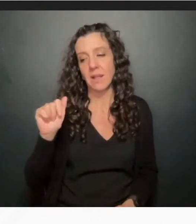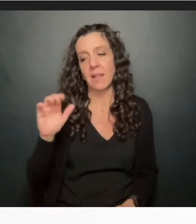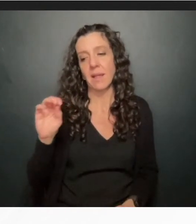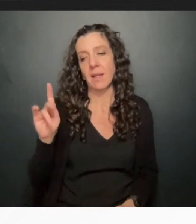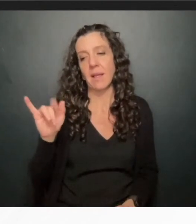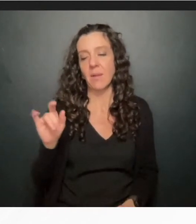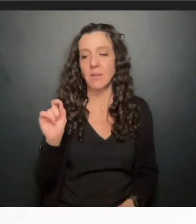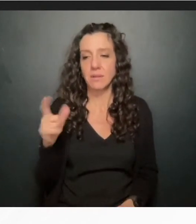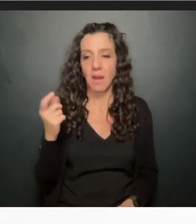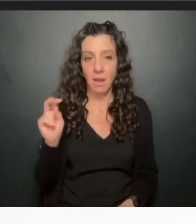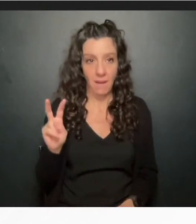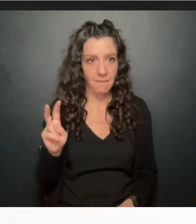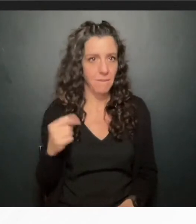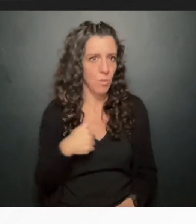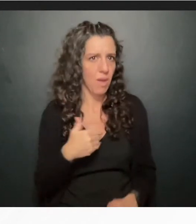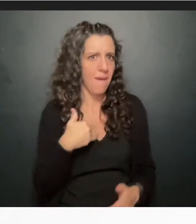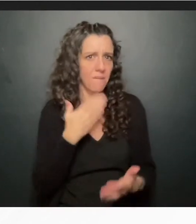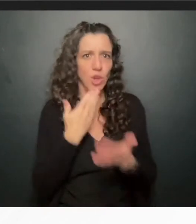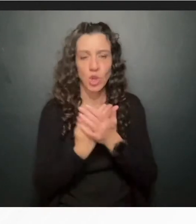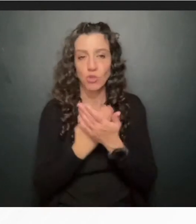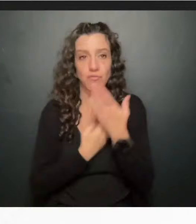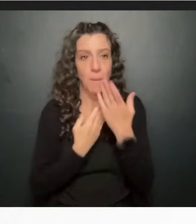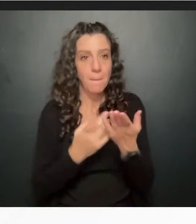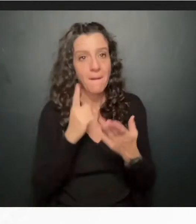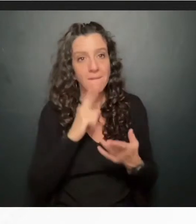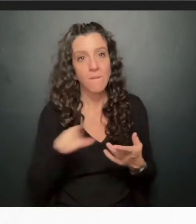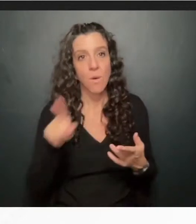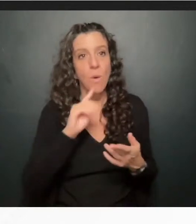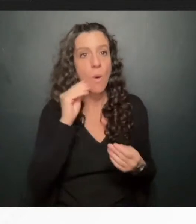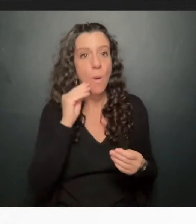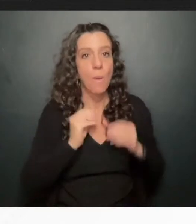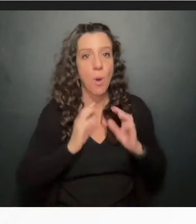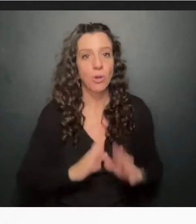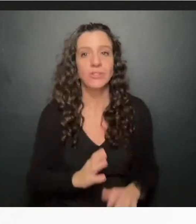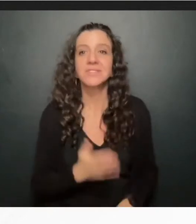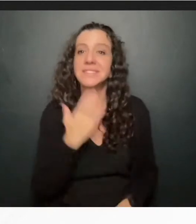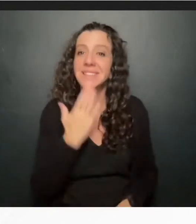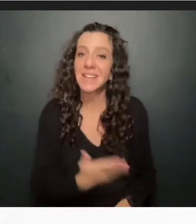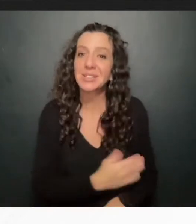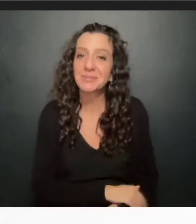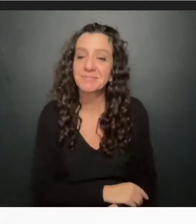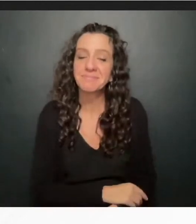ready.lacounty.gov, we have some great recommendations for homeowners and how to prepare. Thank you.